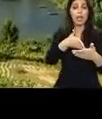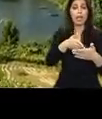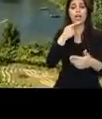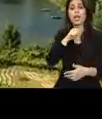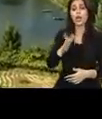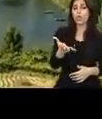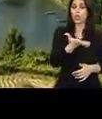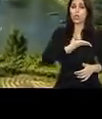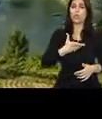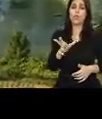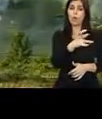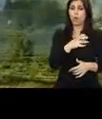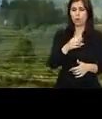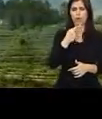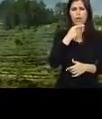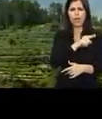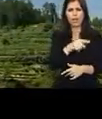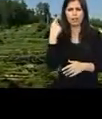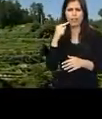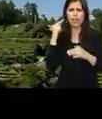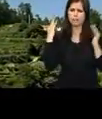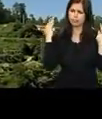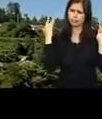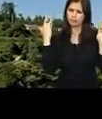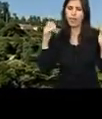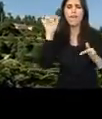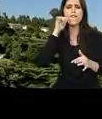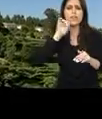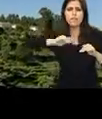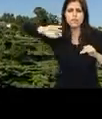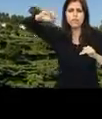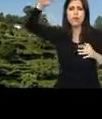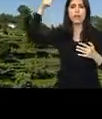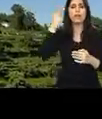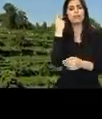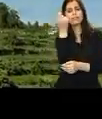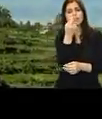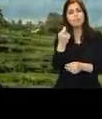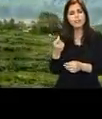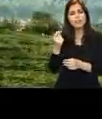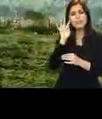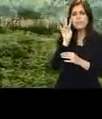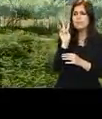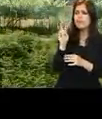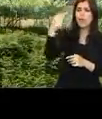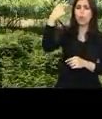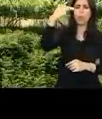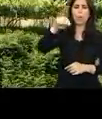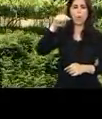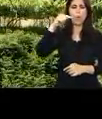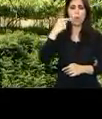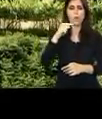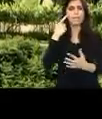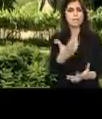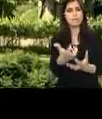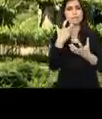and continues to surge between the margins of the Douro, that mysterious river surrounded by terraced vineyards that have wrought scenery